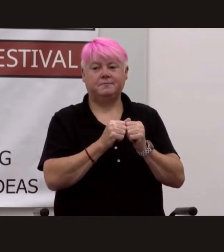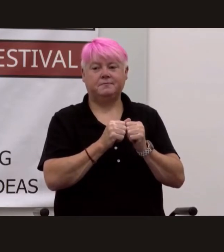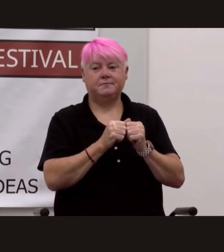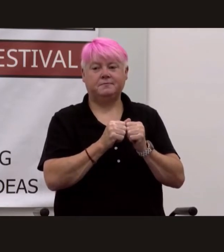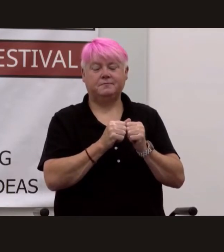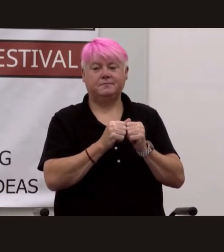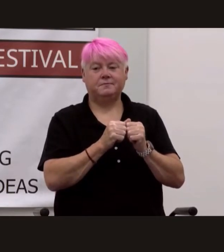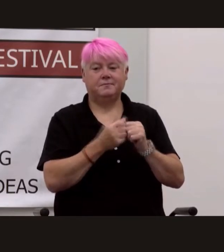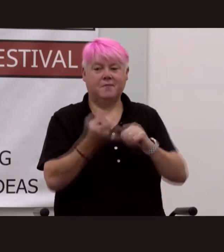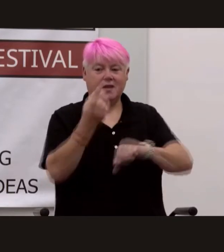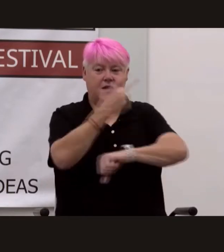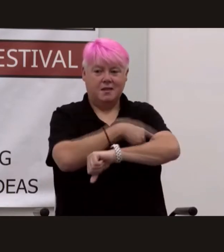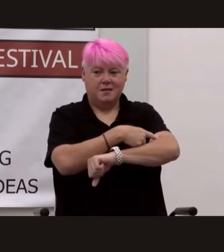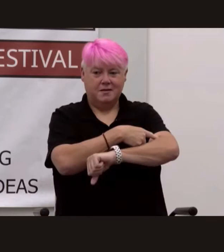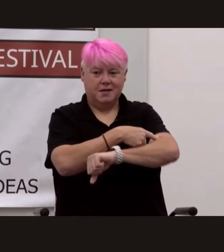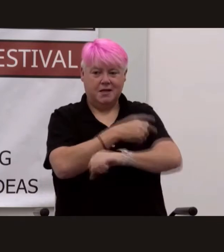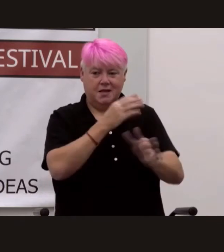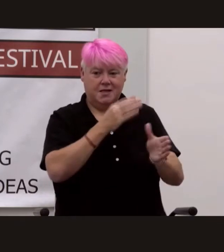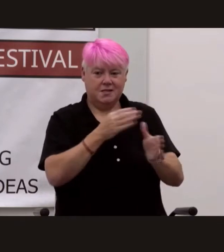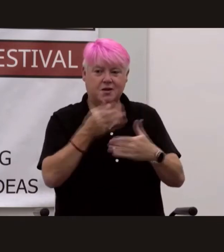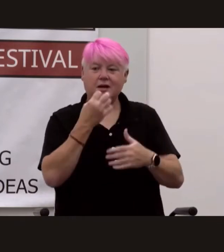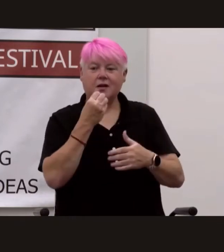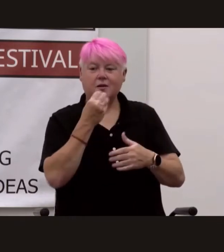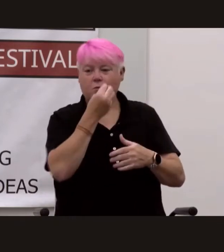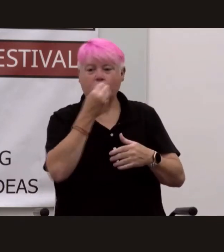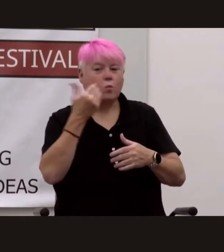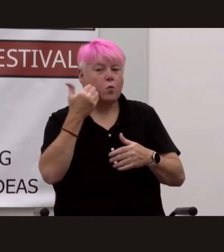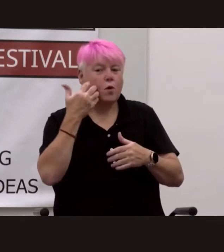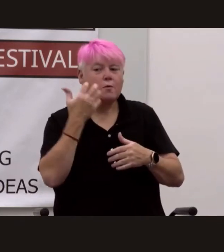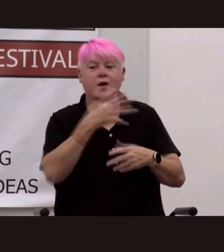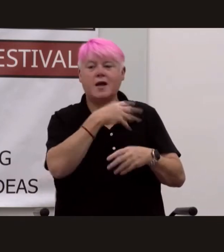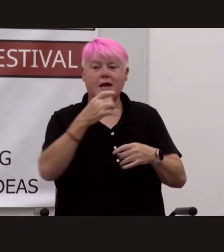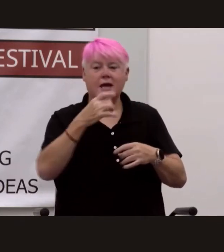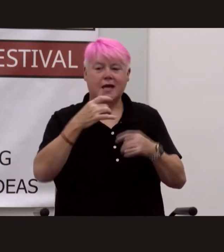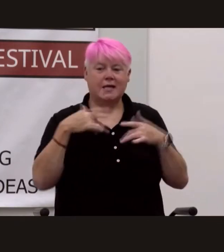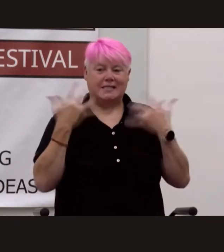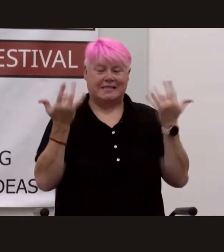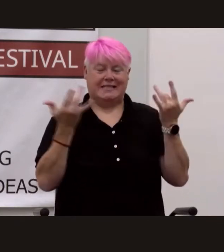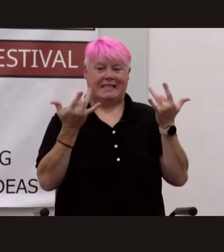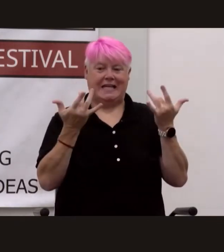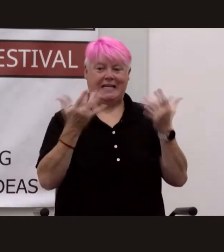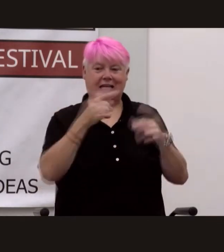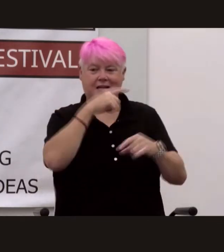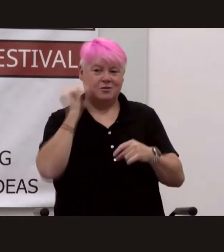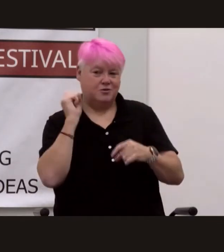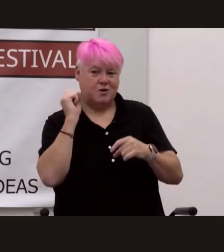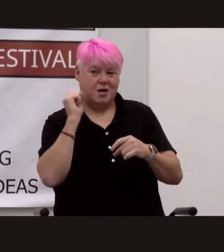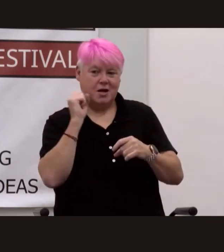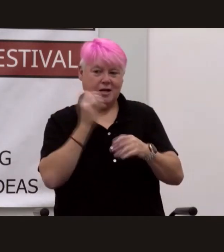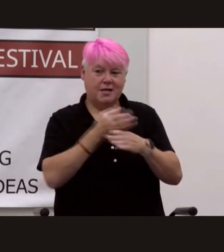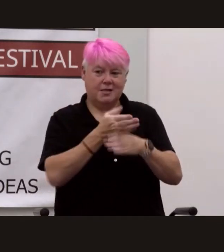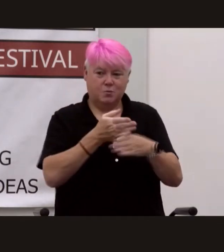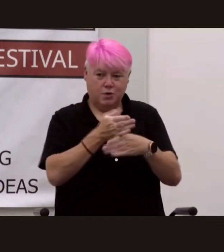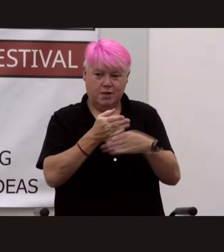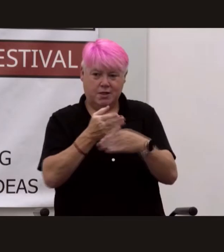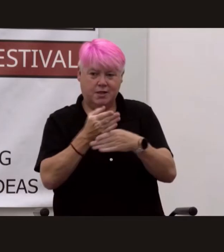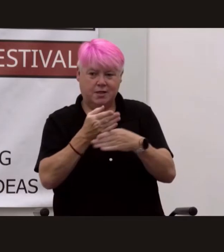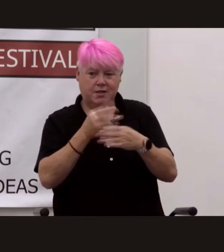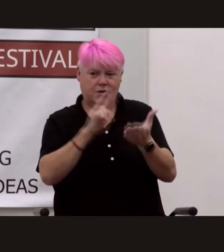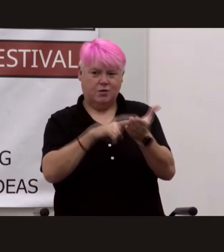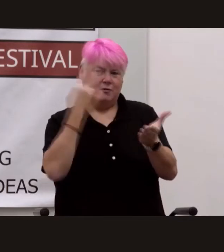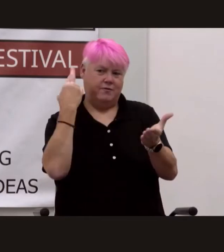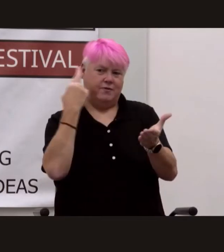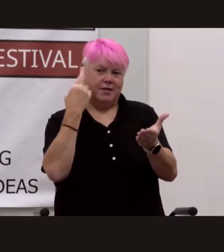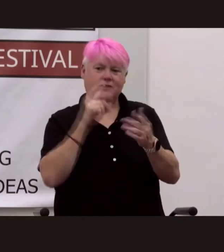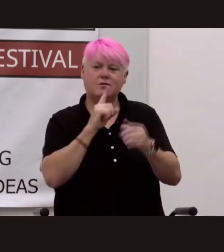The days got progressively warmer, and Moreland was as light and dry as firewood, unable to reflect on anything beyond the surety of